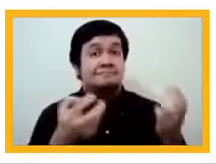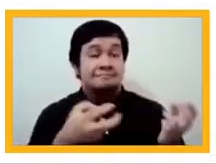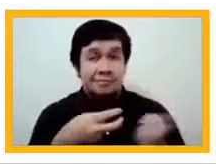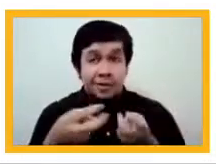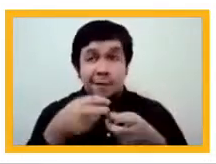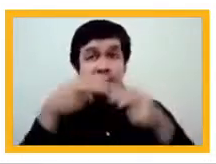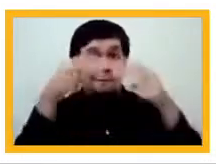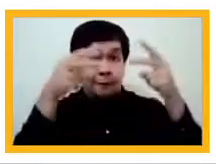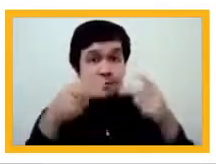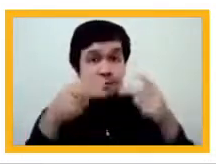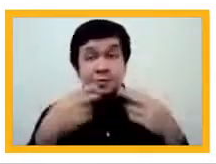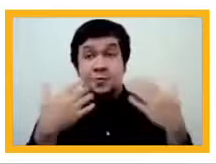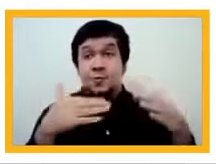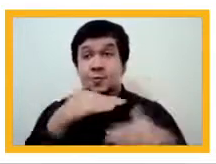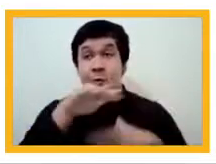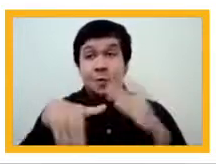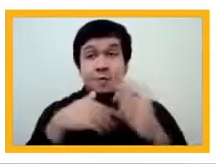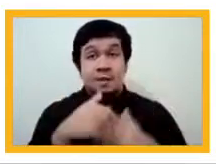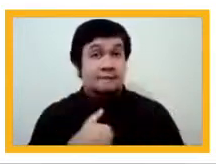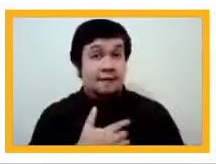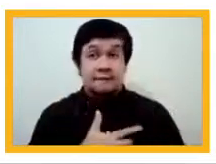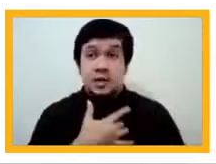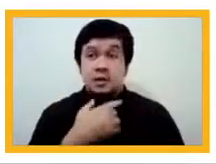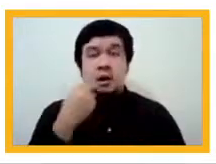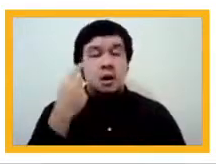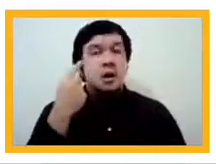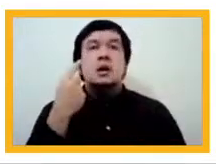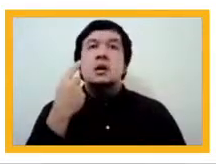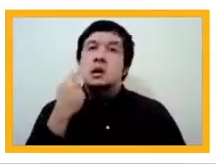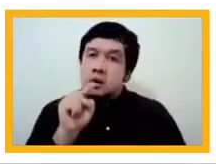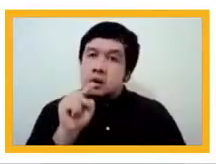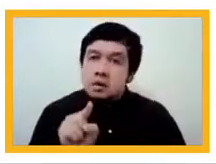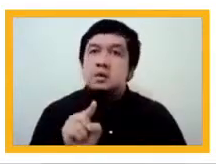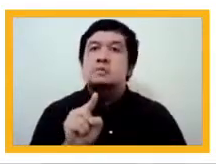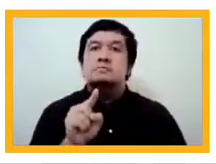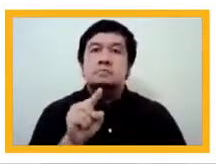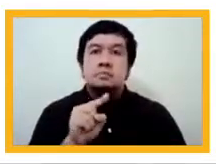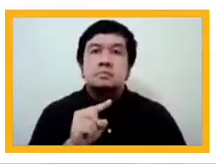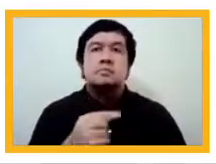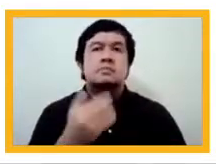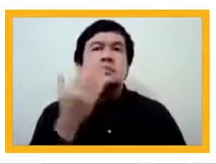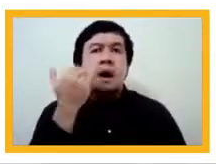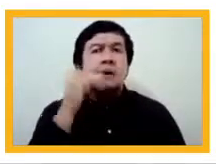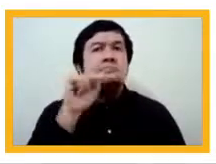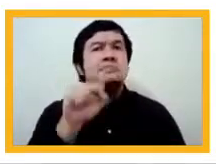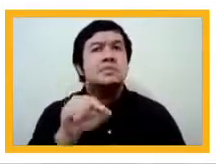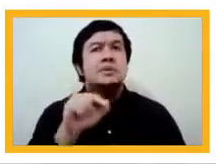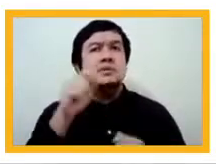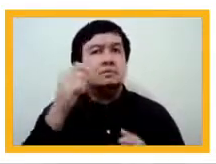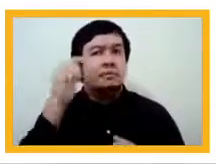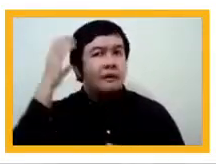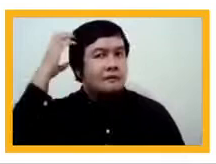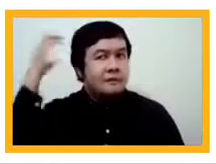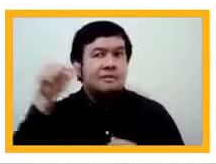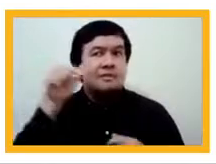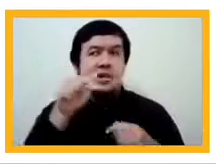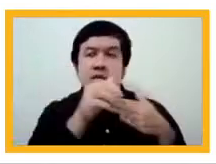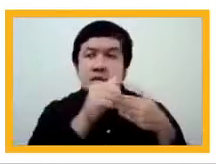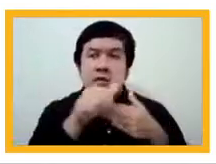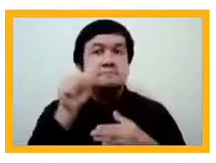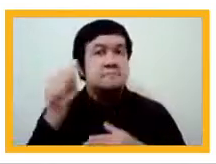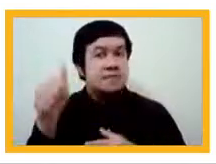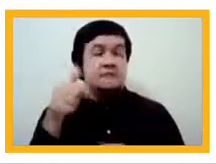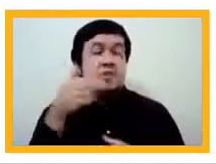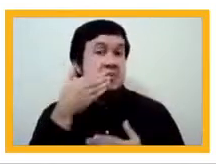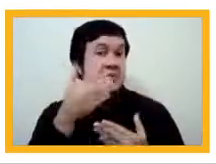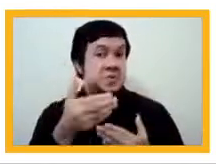social atmosphere has been changed with the government and only adoptively faculty members in university.